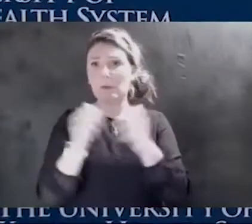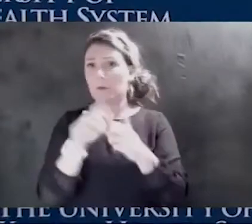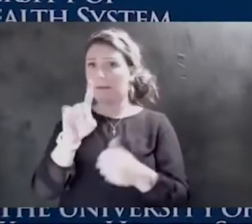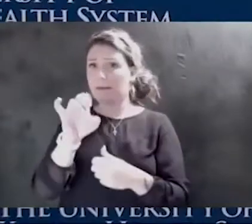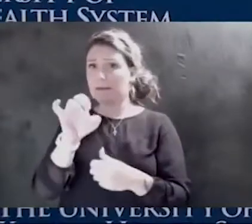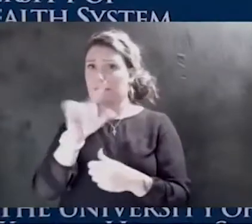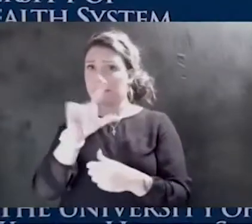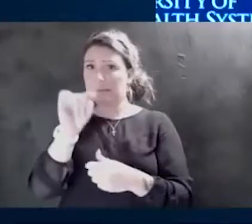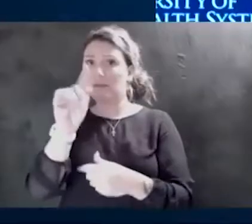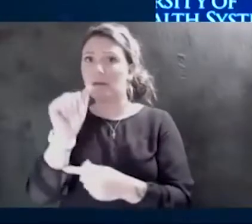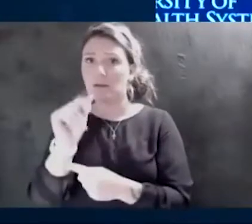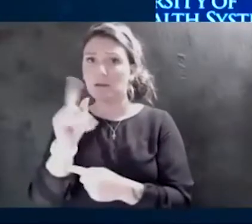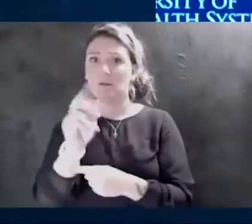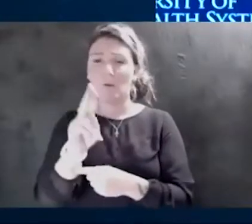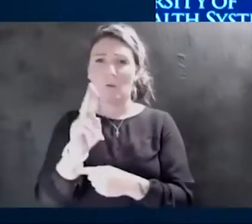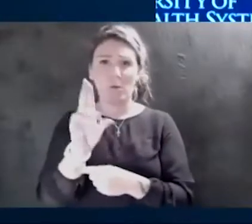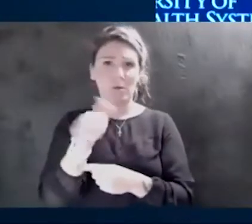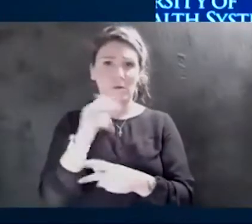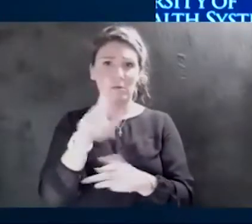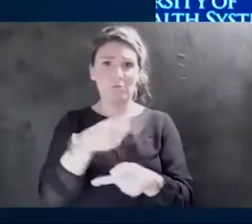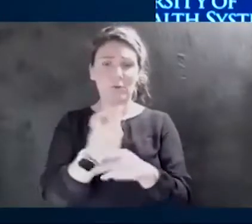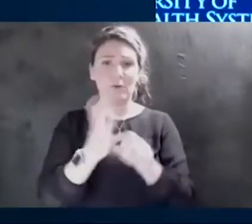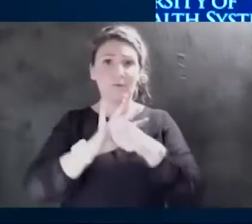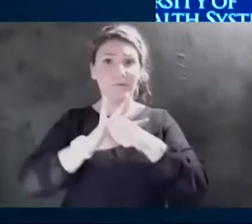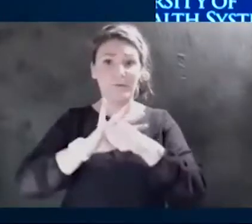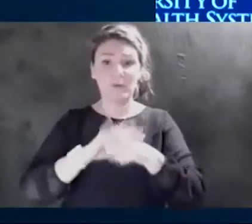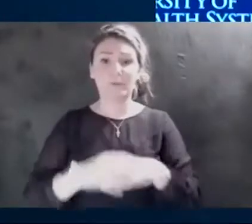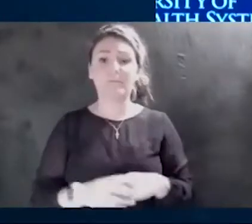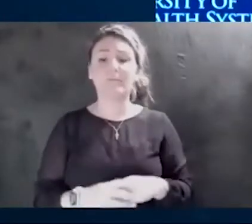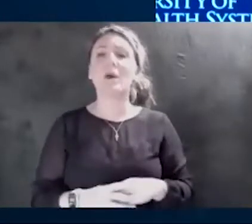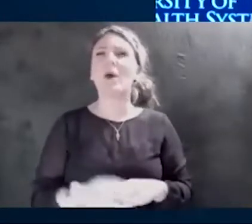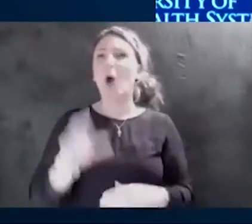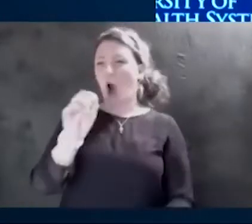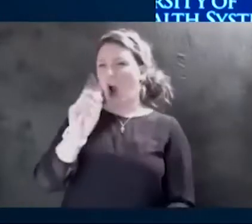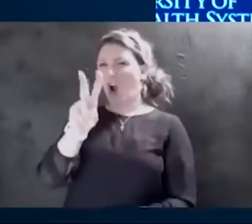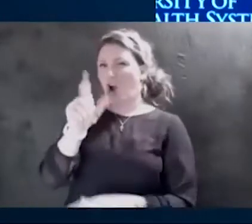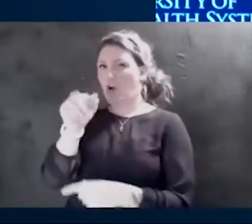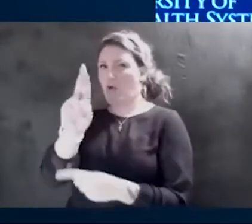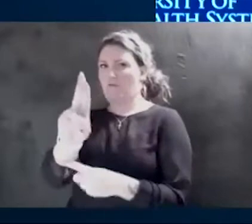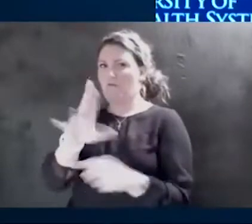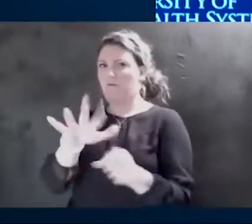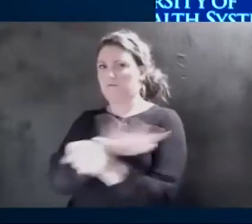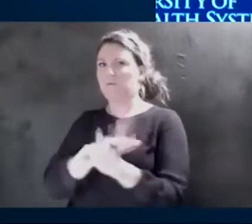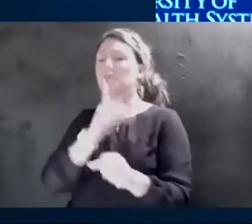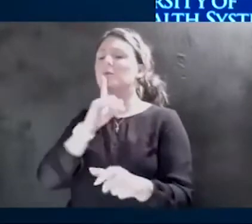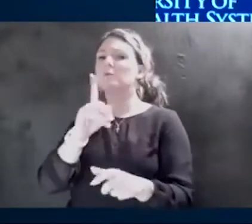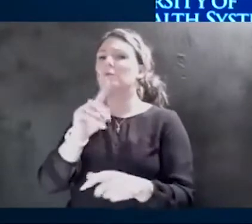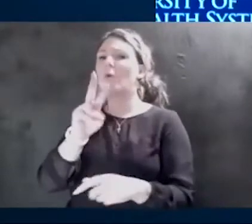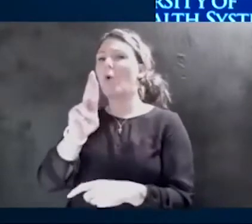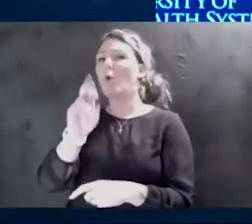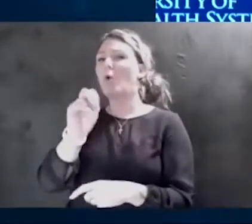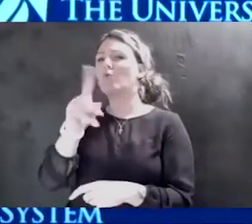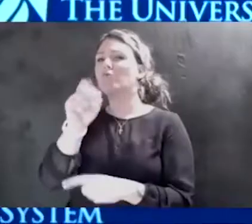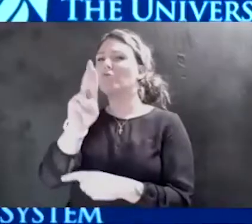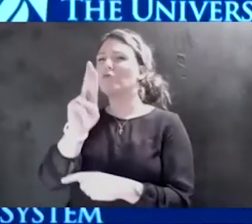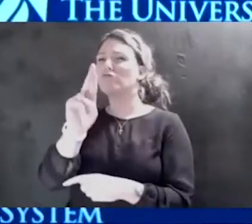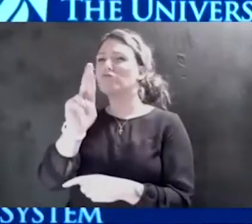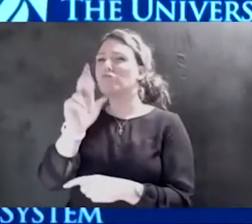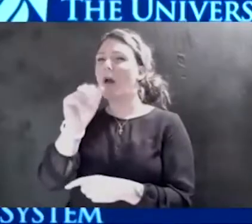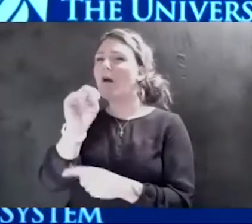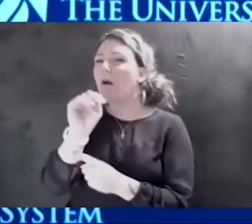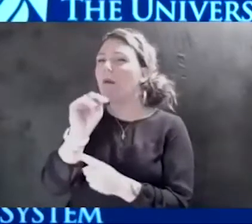COVID? Yeah, overrun's a strong verb there. I'm not sure I would say overrun. I think we're challenged by it. I think